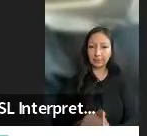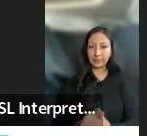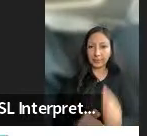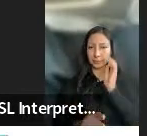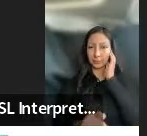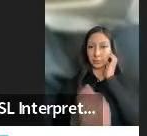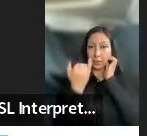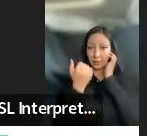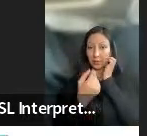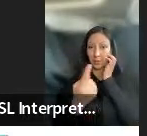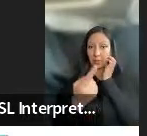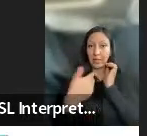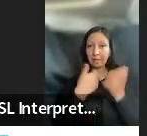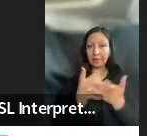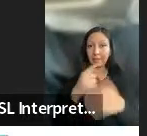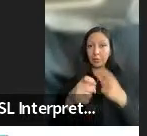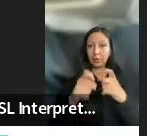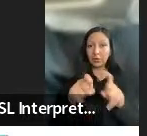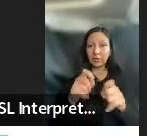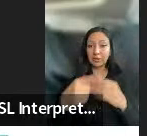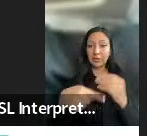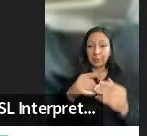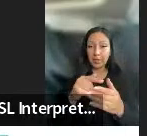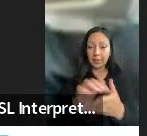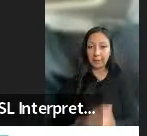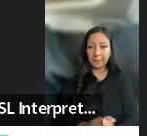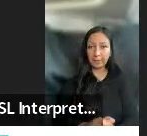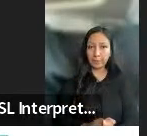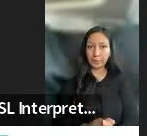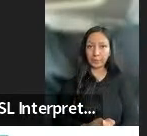If anyone has any questions about,